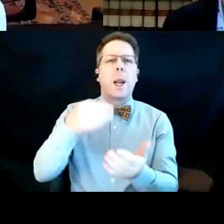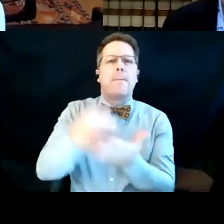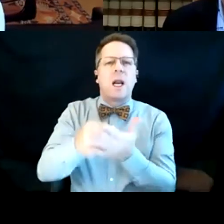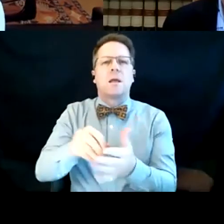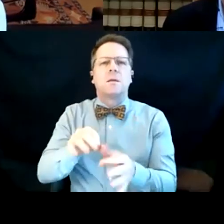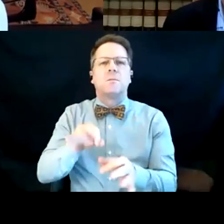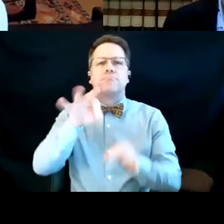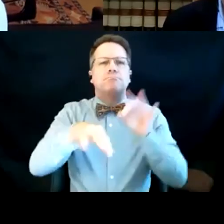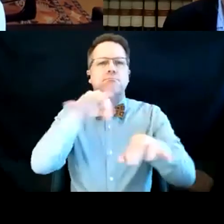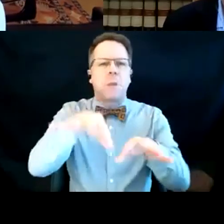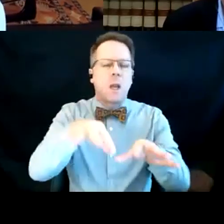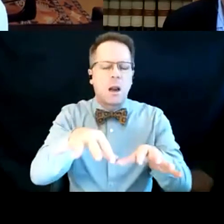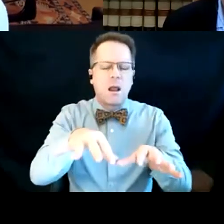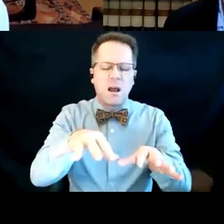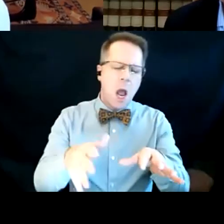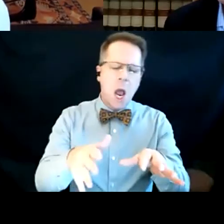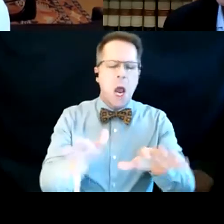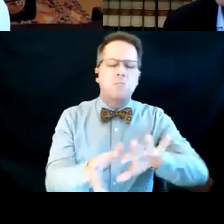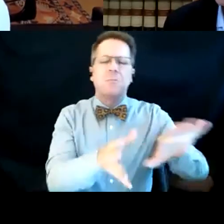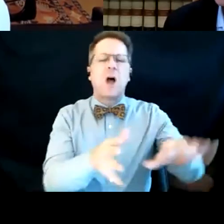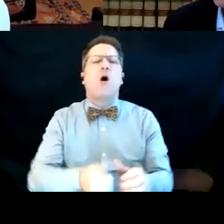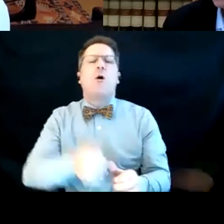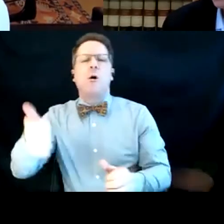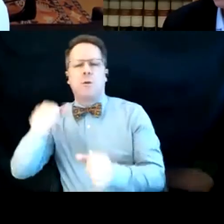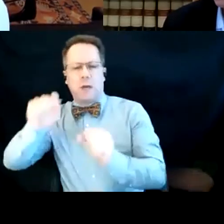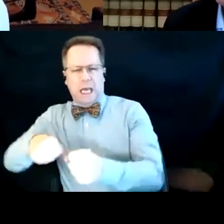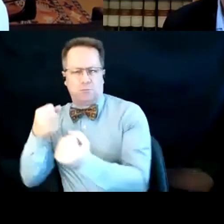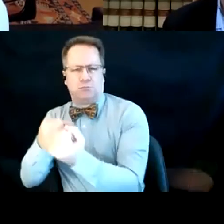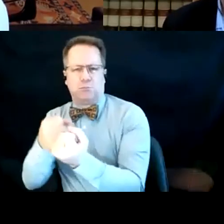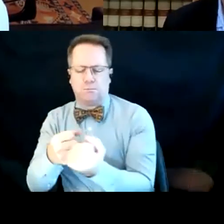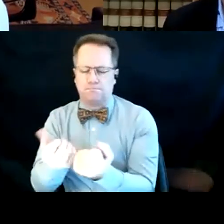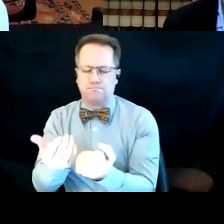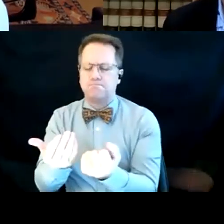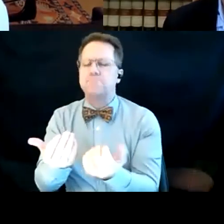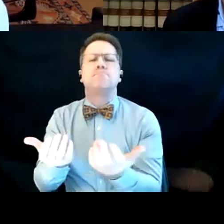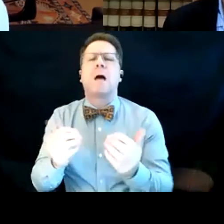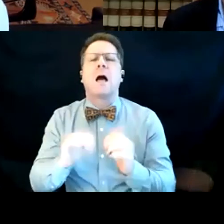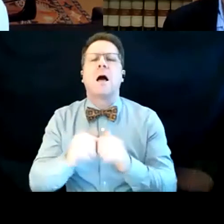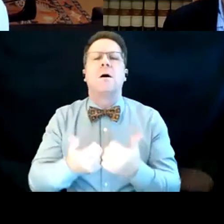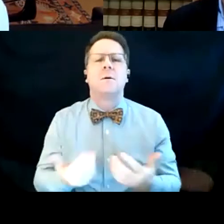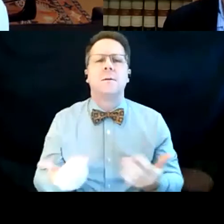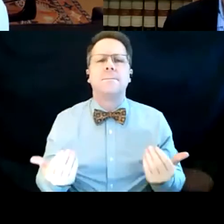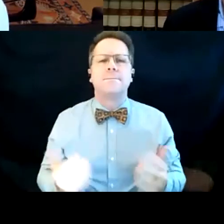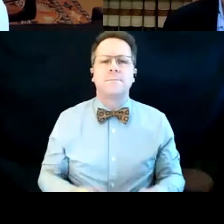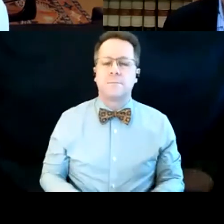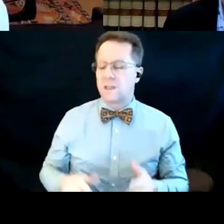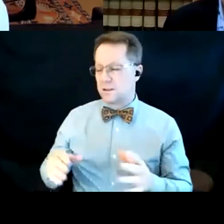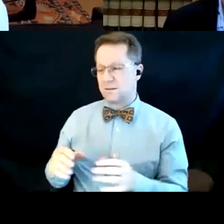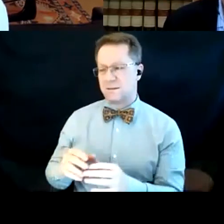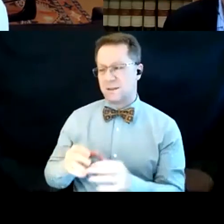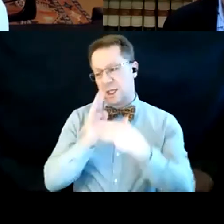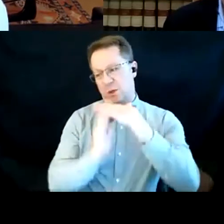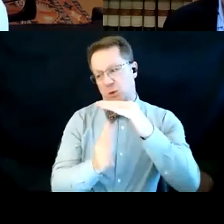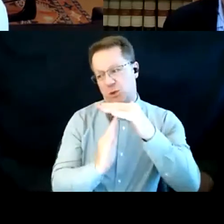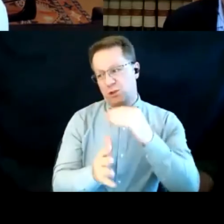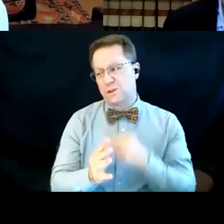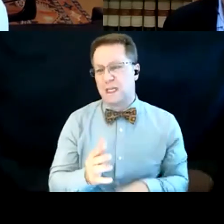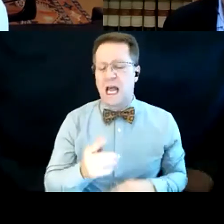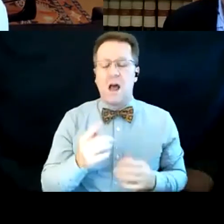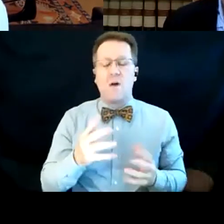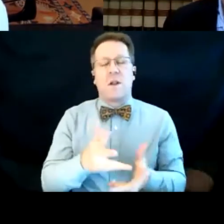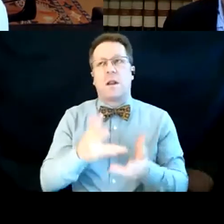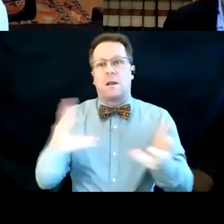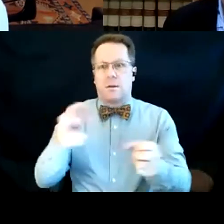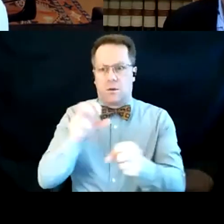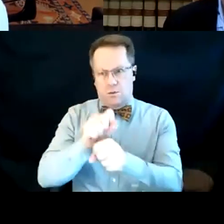I'm going to have all four of us answer it. I will start. You know, on immigration, I think we've got a lot of work to do